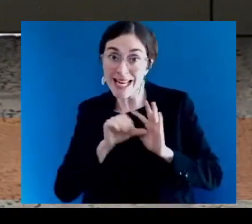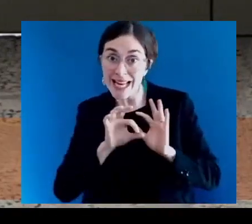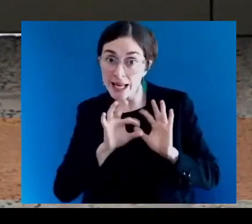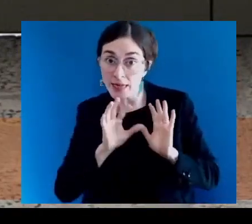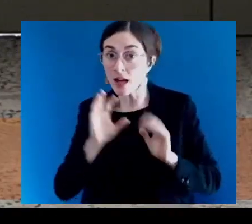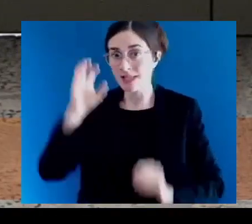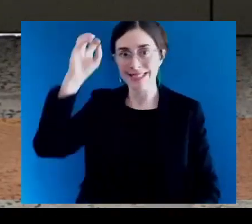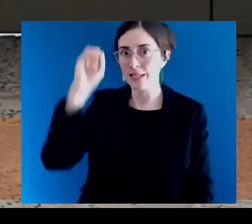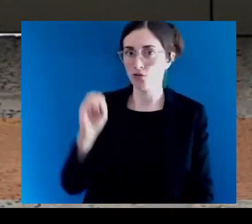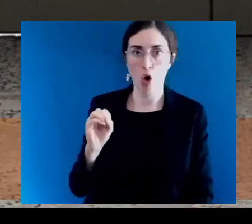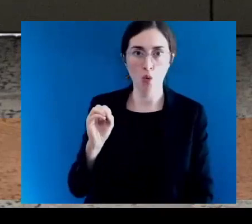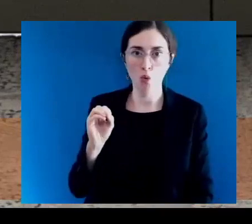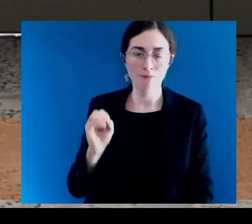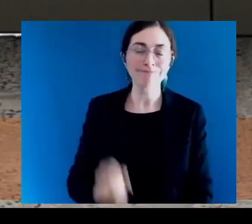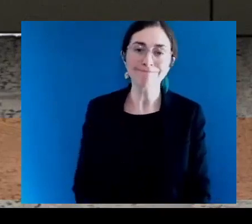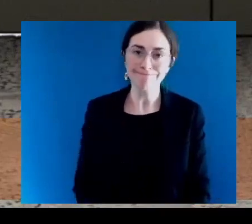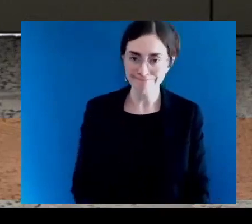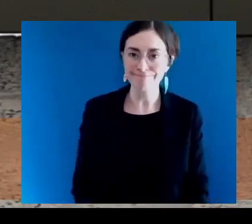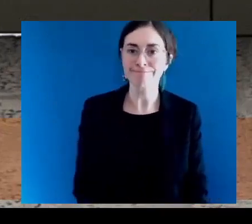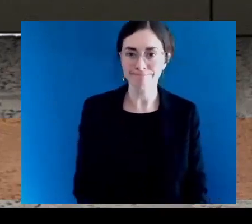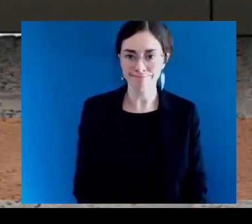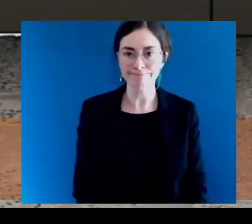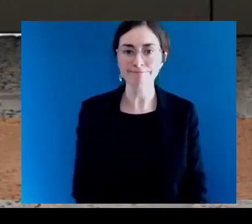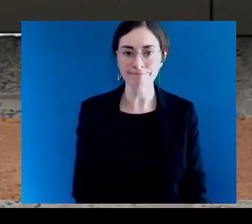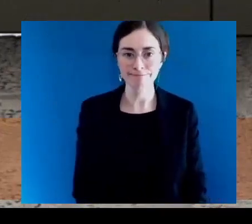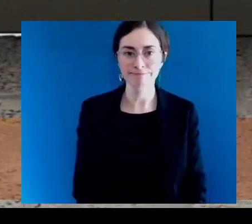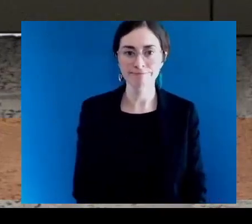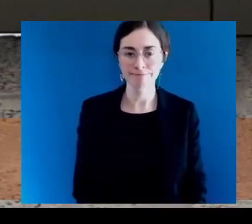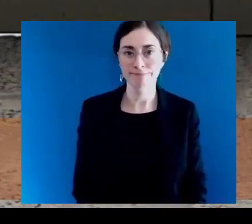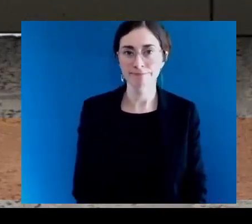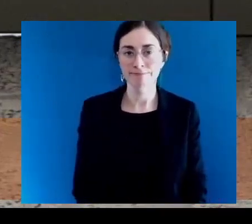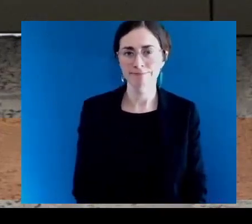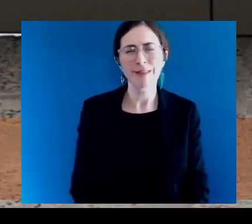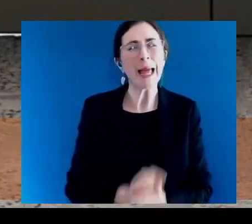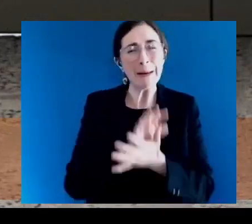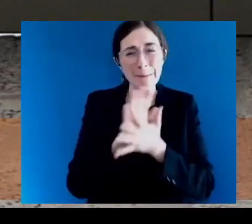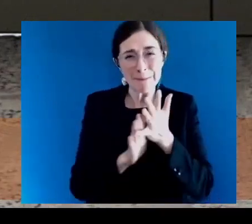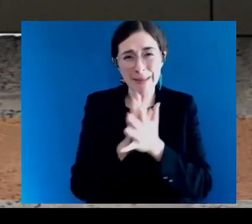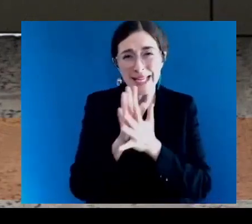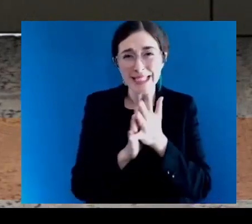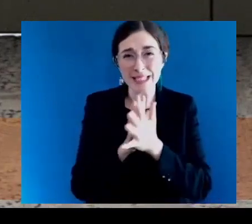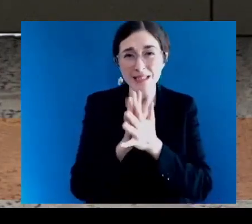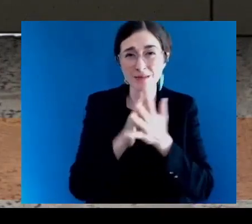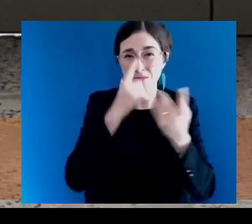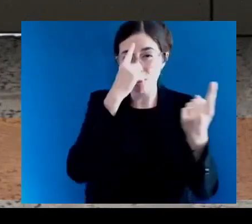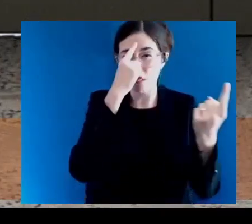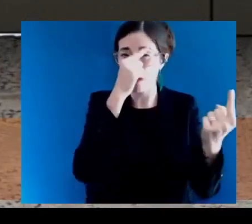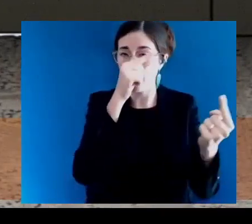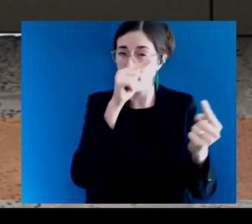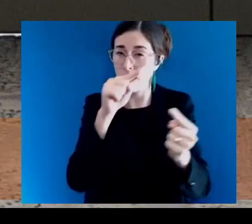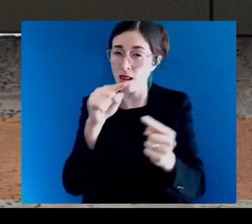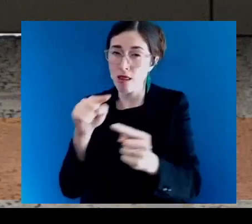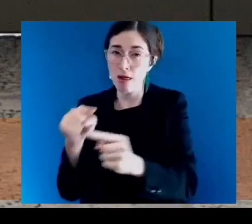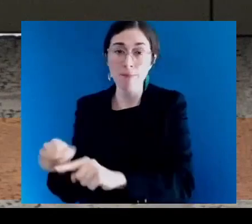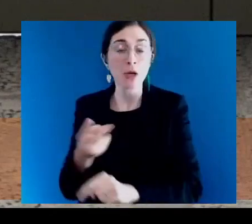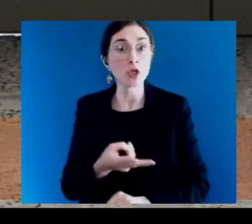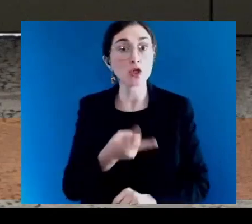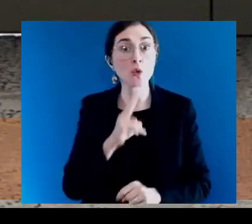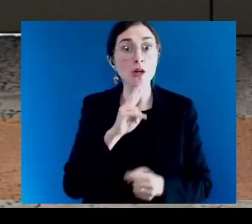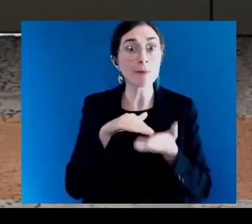correct. So in my arithmetic, that adds up to around about just over $200 million a